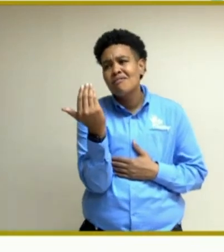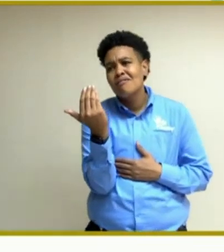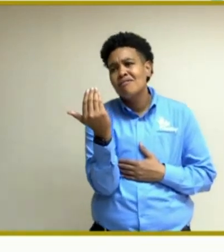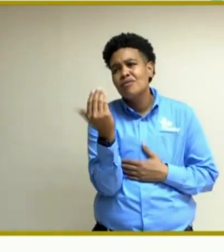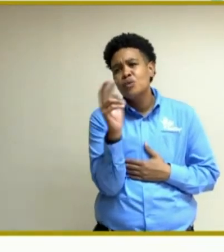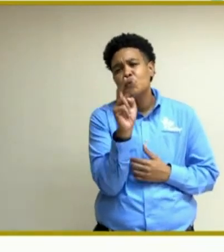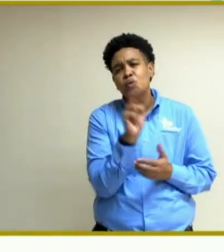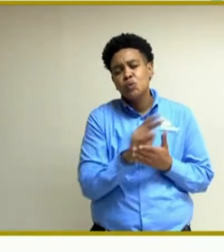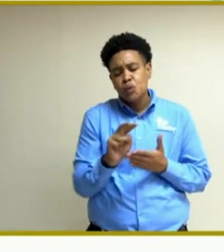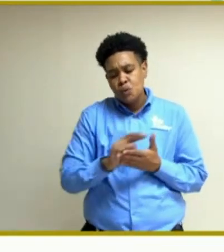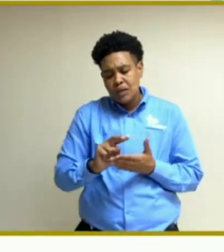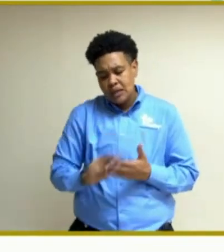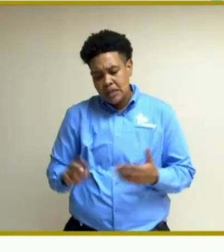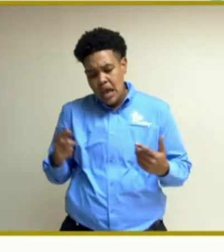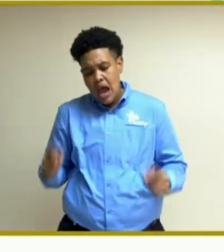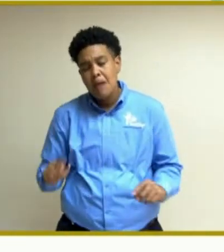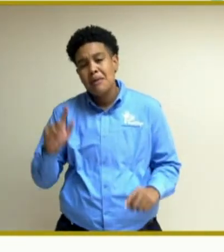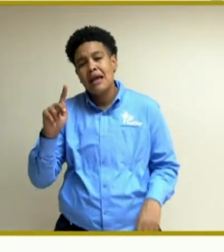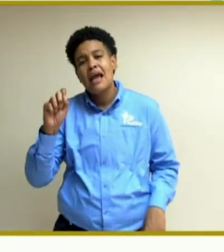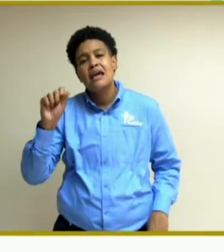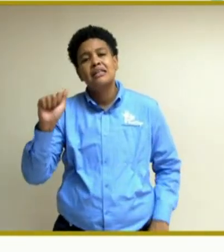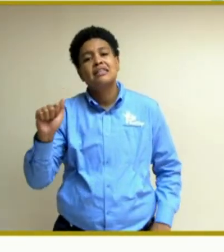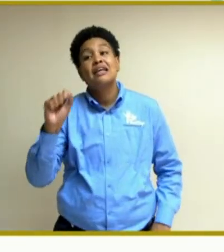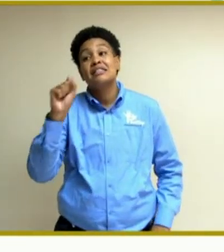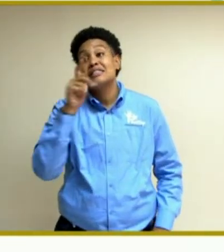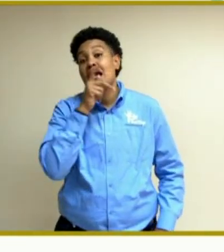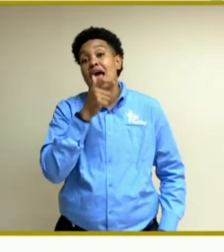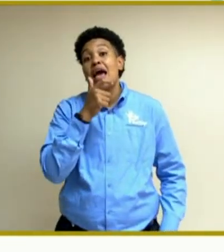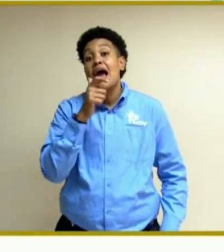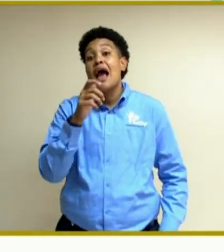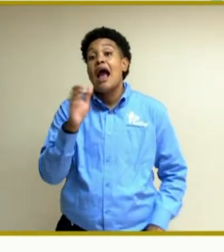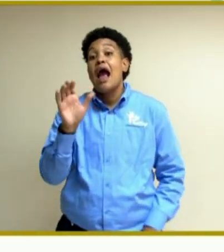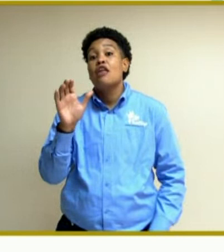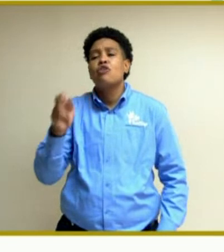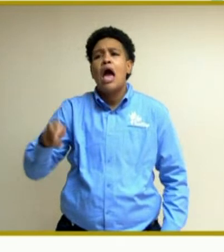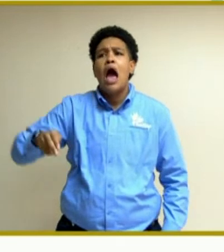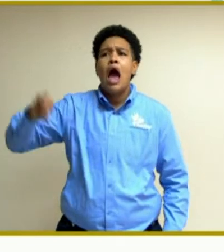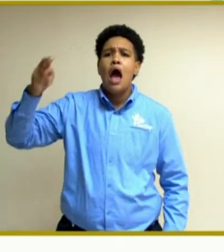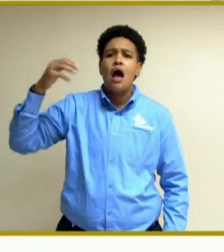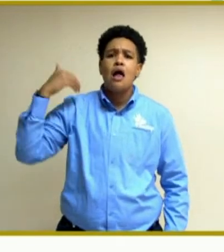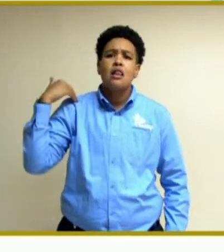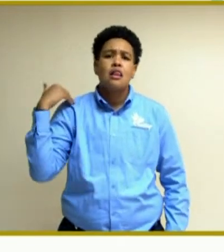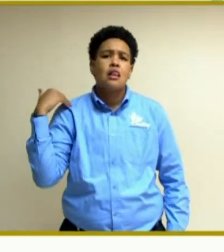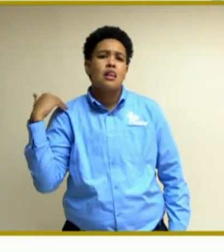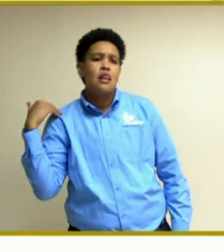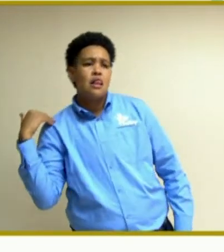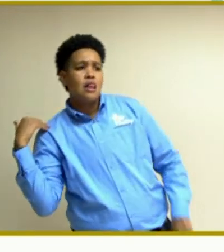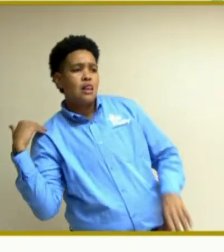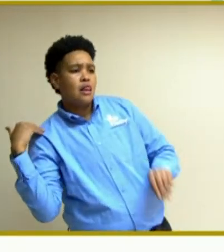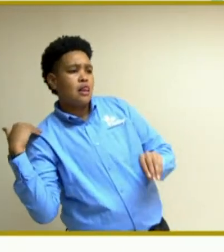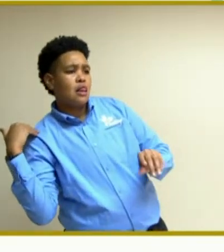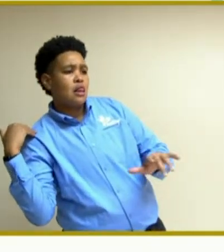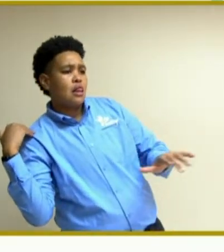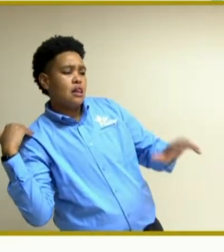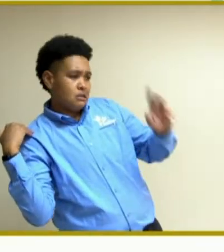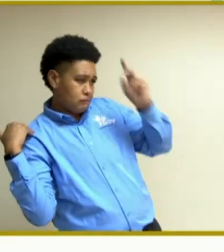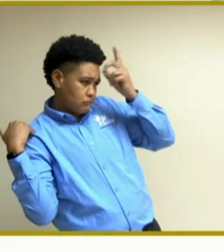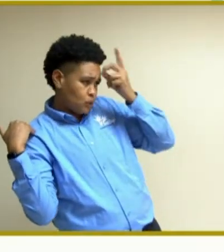2 weeks, KSA St. Catherine has had the highest burden of disease. But when we look at the